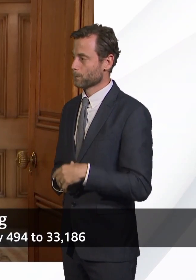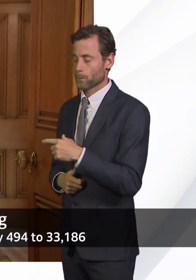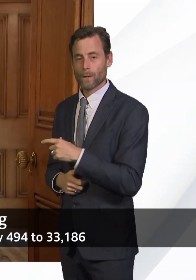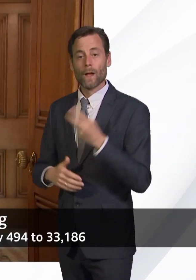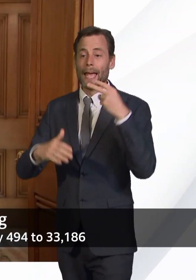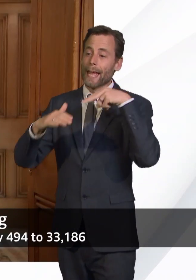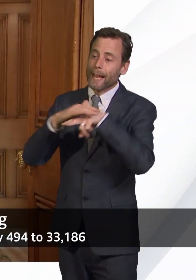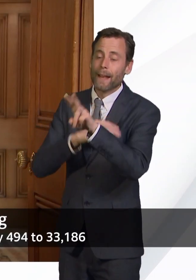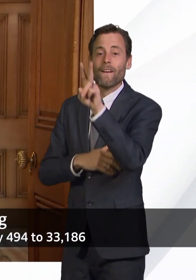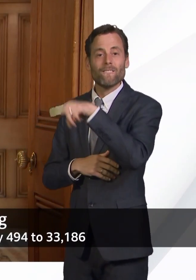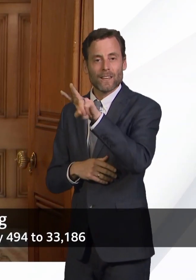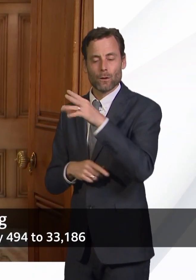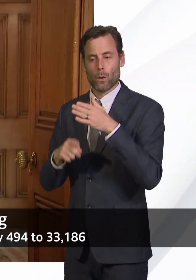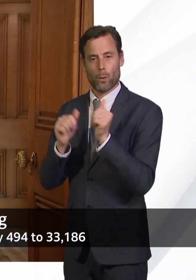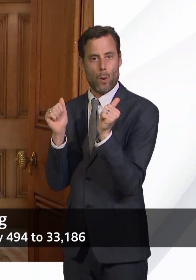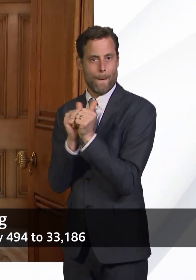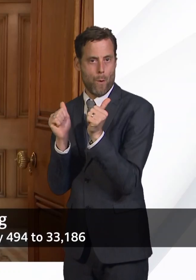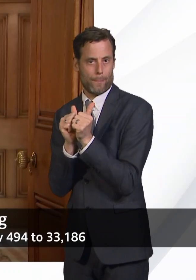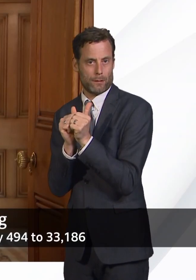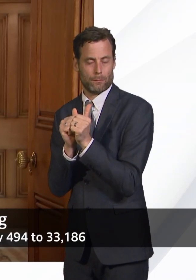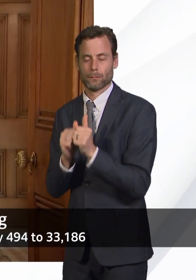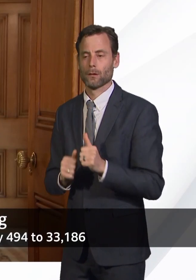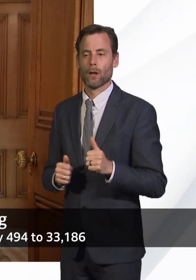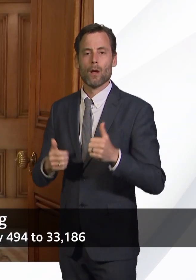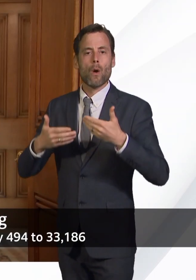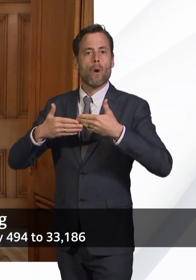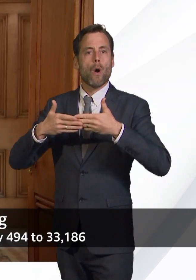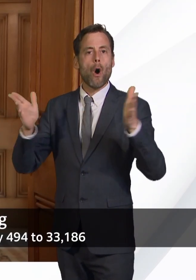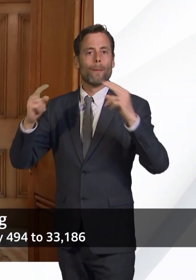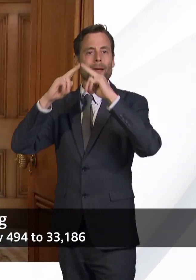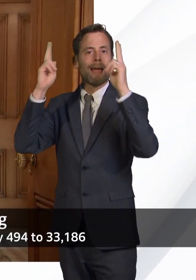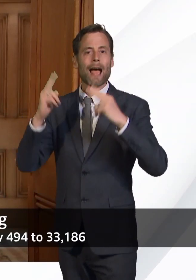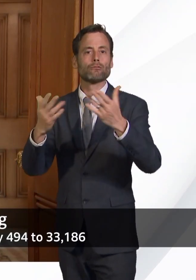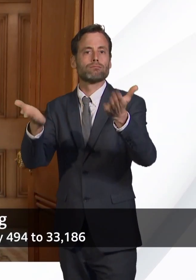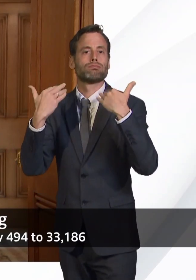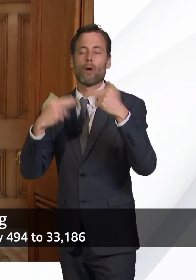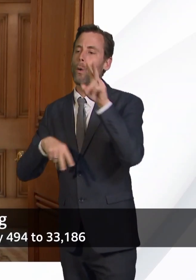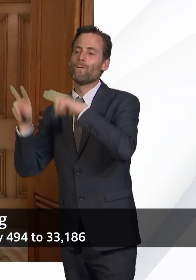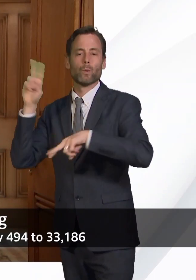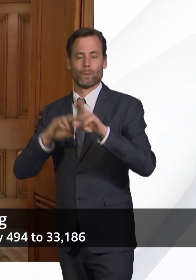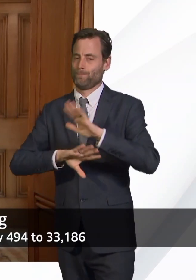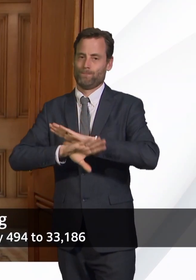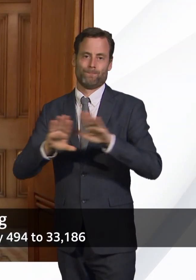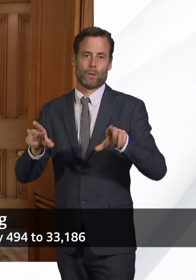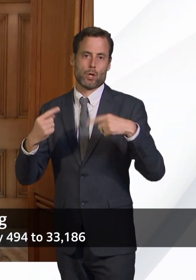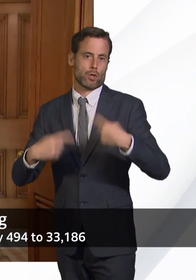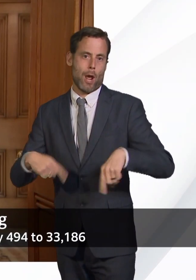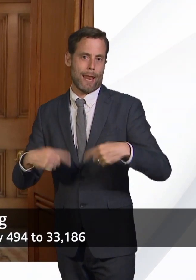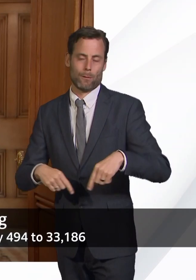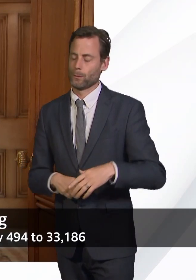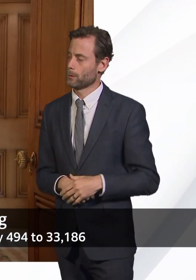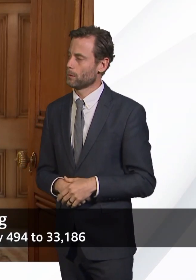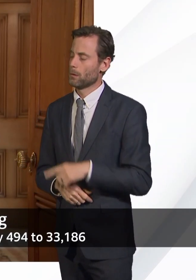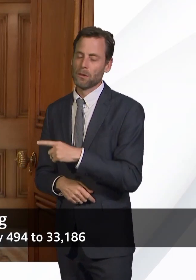only, open house viewings should not be taking place, and speculative viewings where